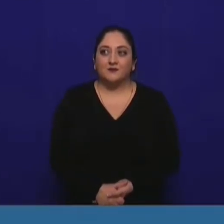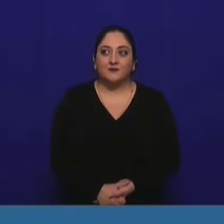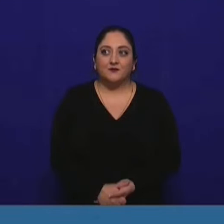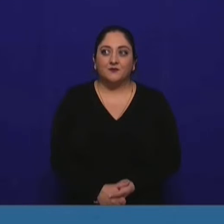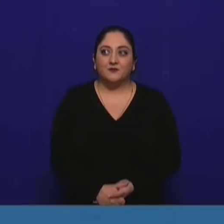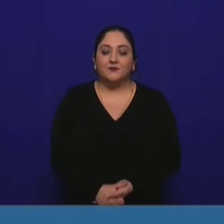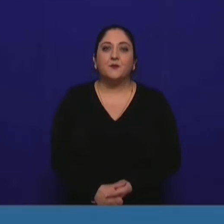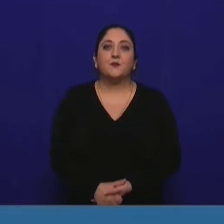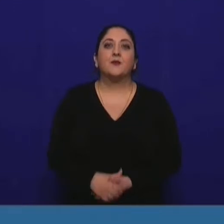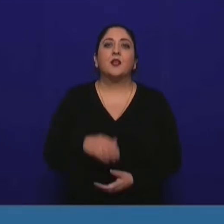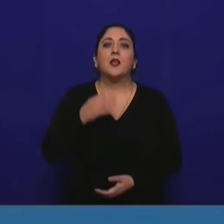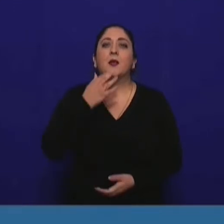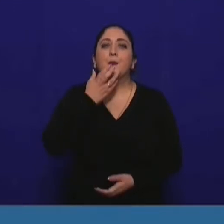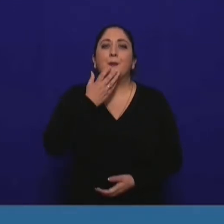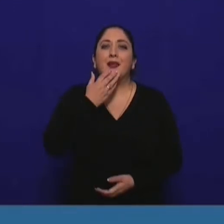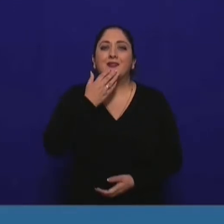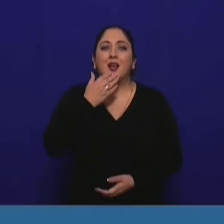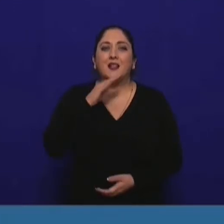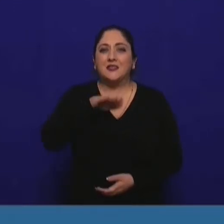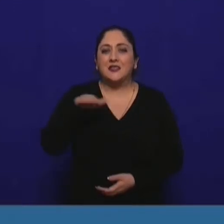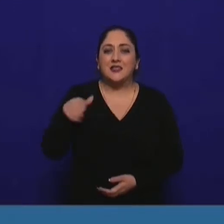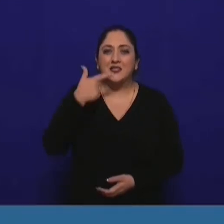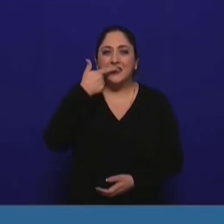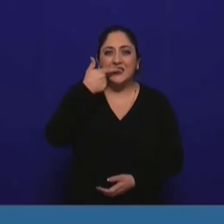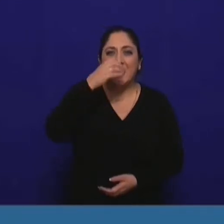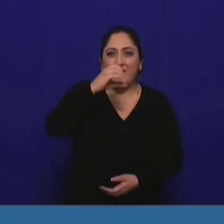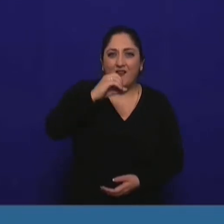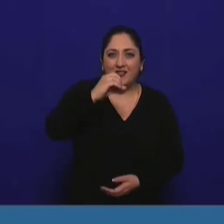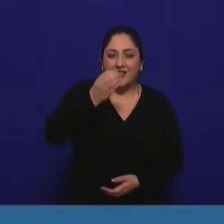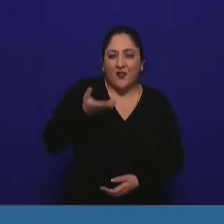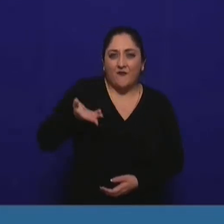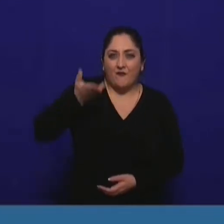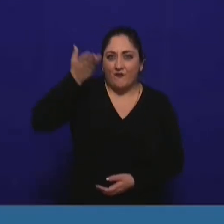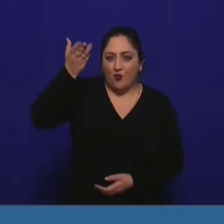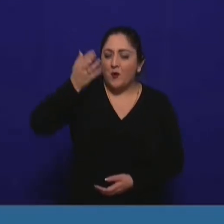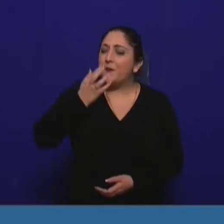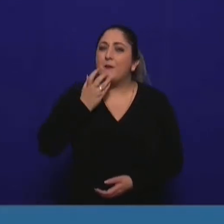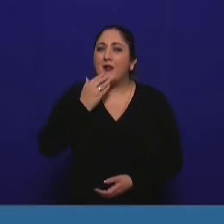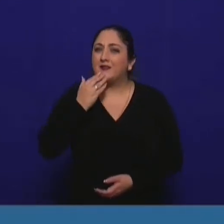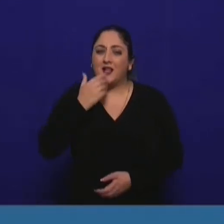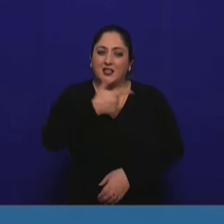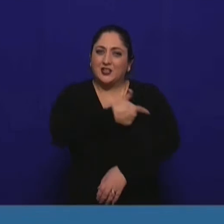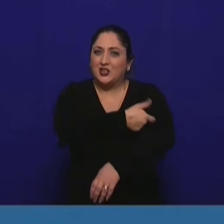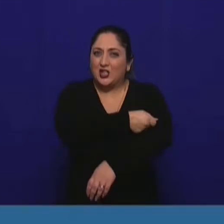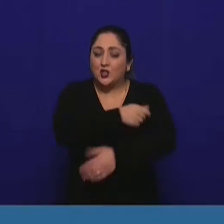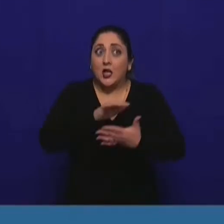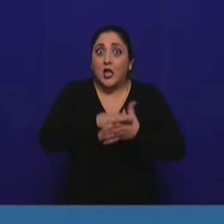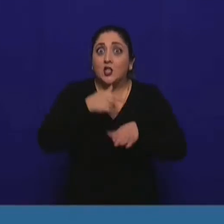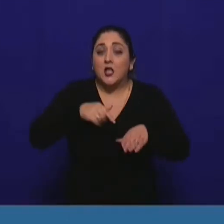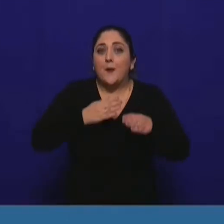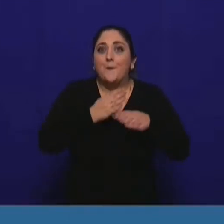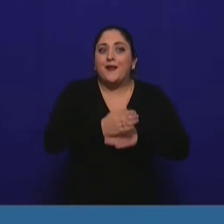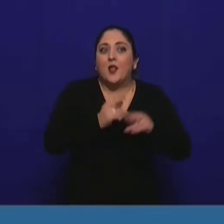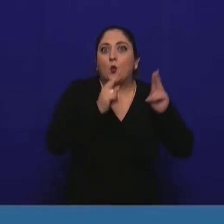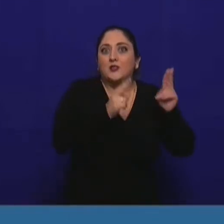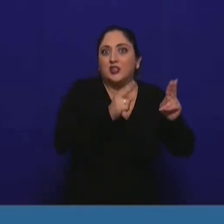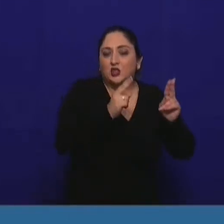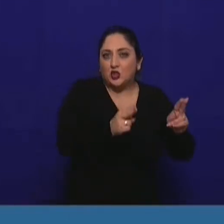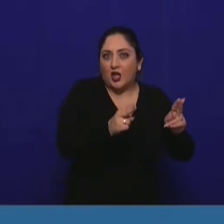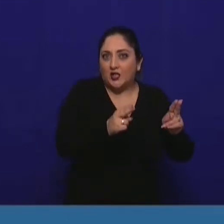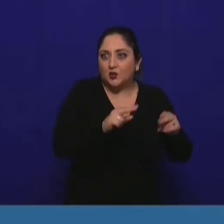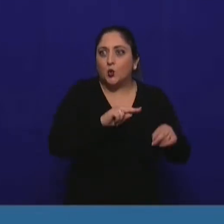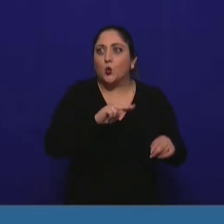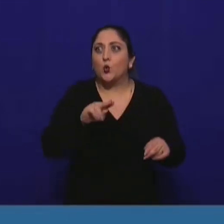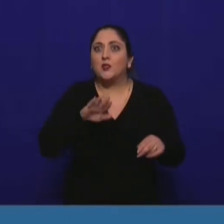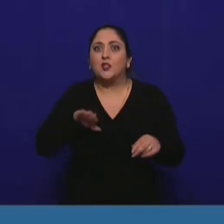70s be offered the vaccine? Next week, as you've mentioned, we'll see teachers and non-medical frontliners being